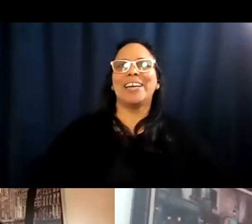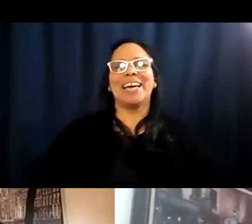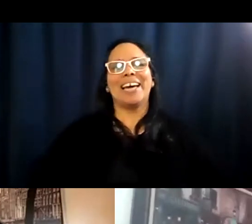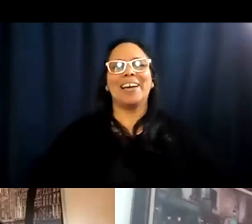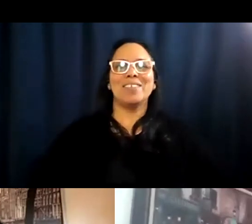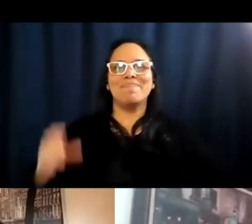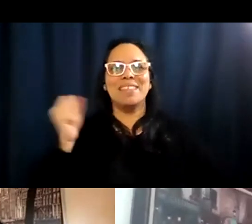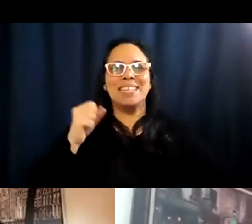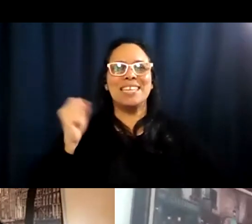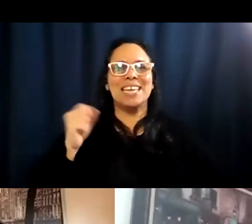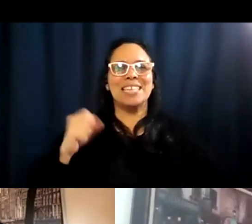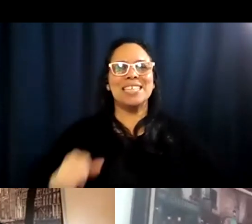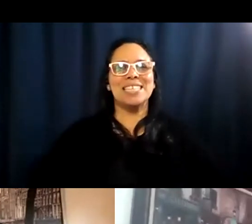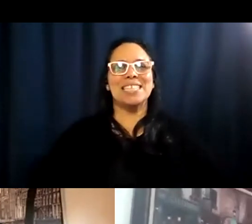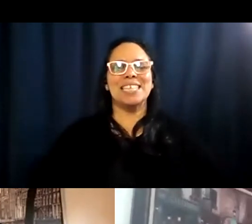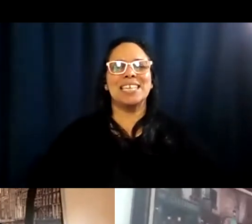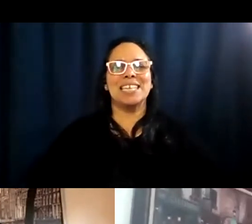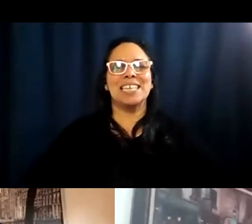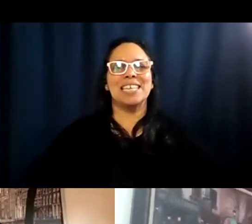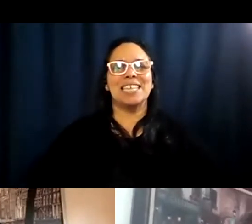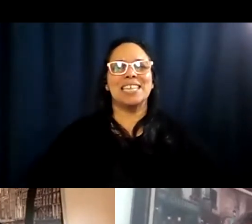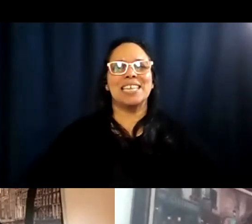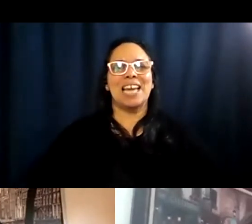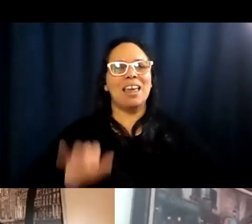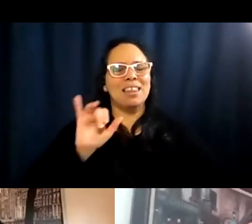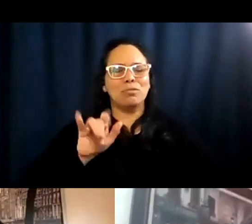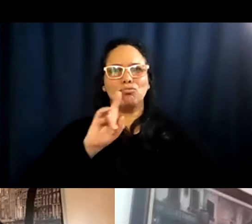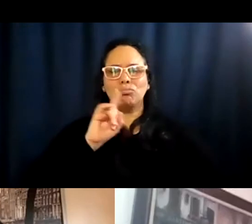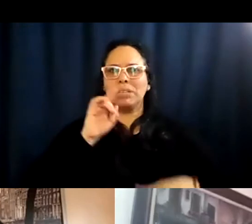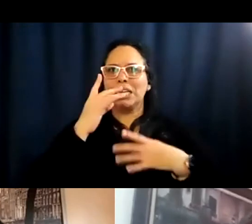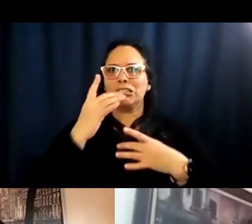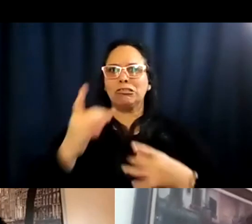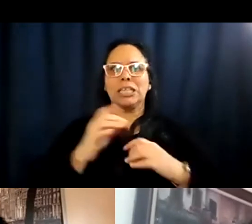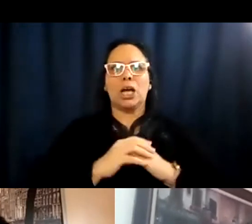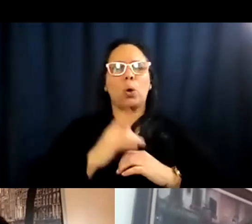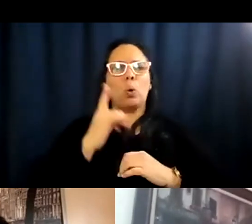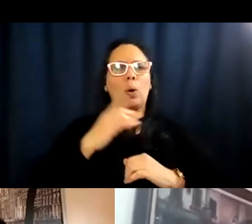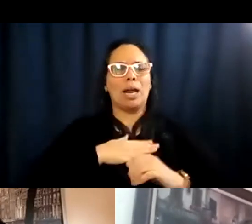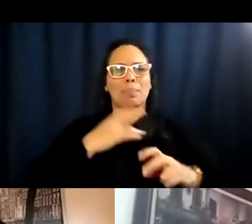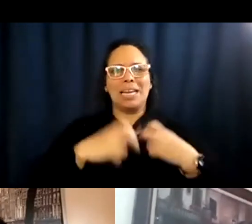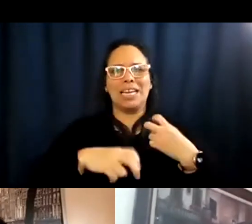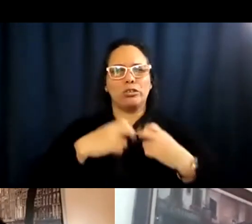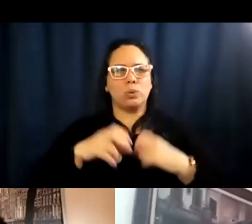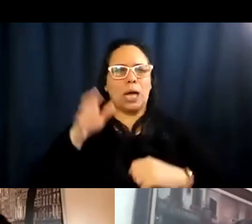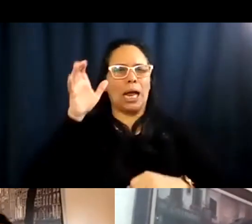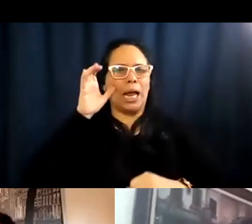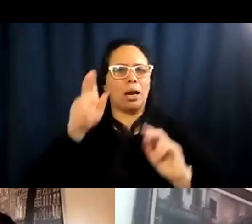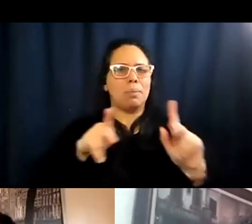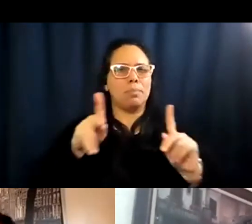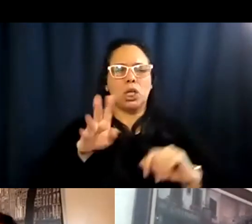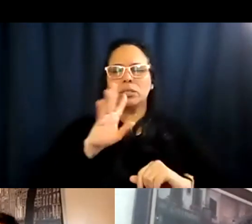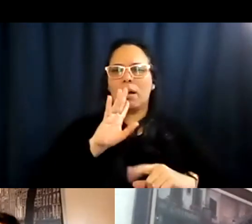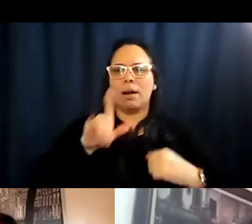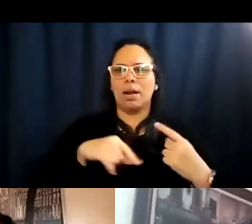thank you, Ariba. That was very insightful. You know, one of my issues is, like, I hear people talking about, you